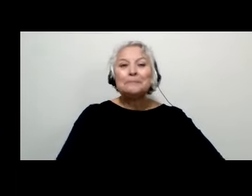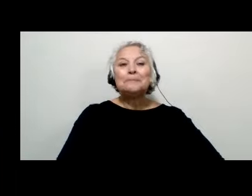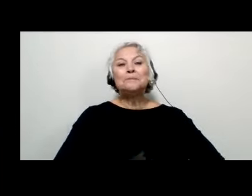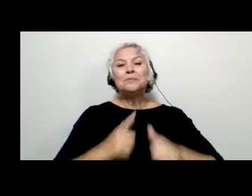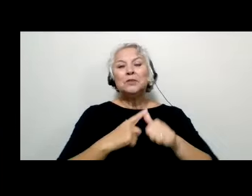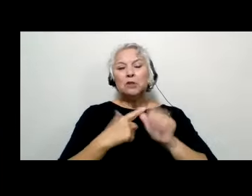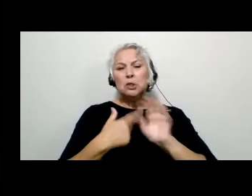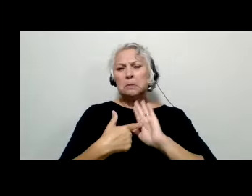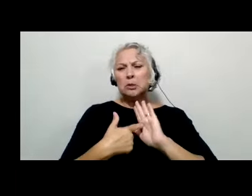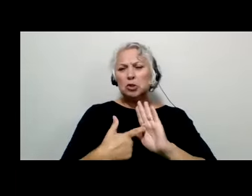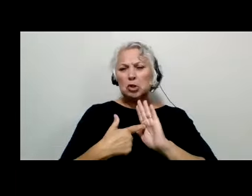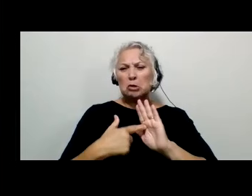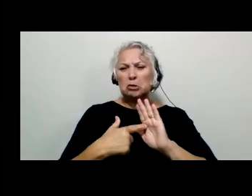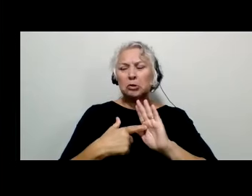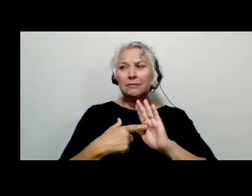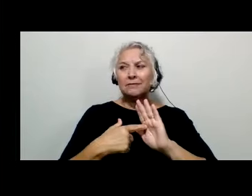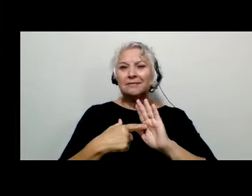showing some very